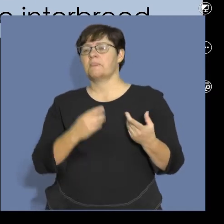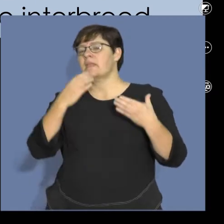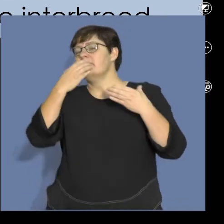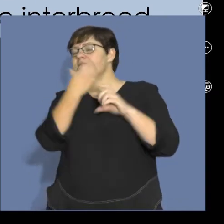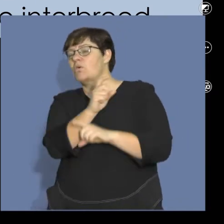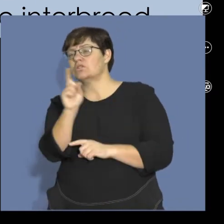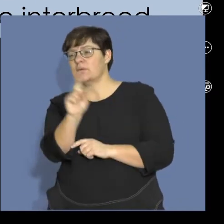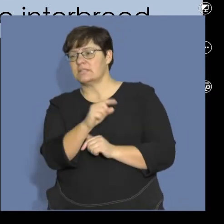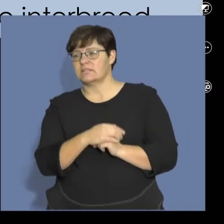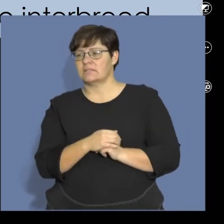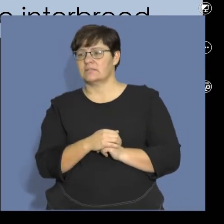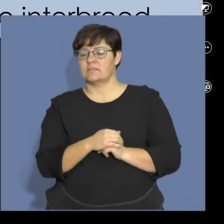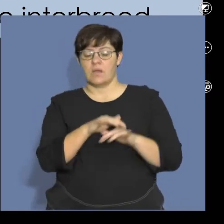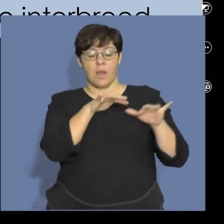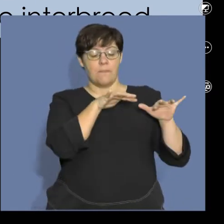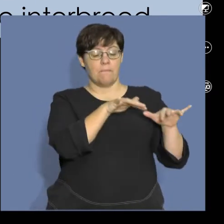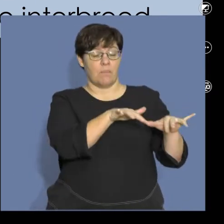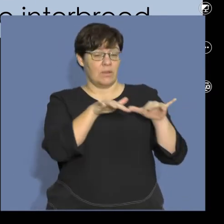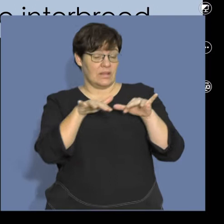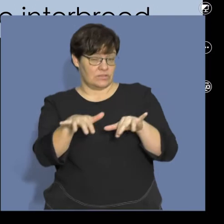are focusing on